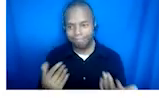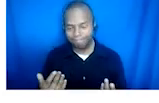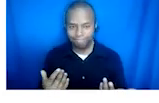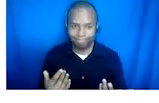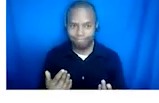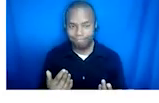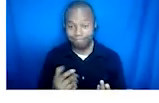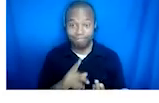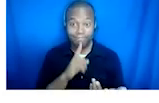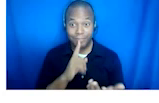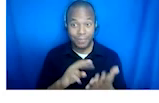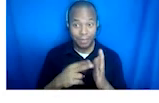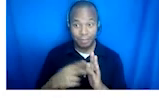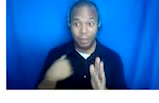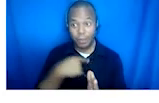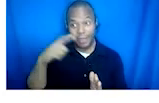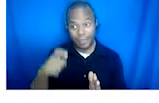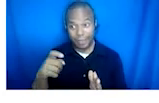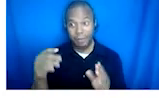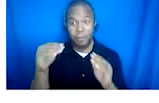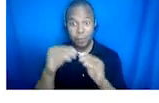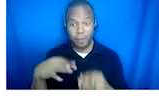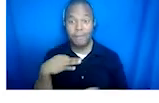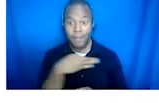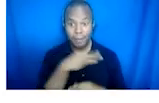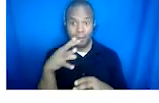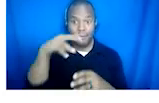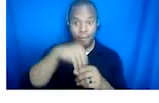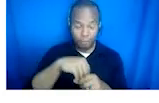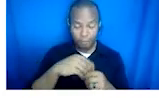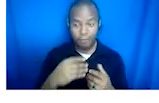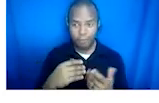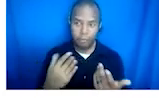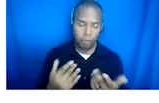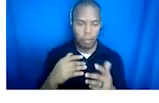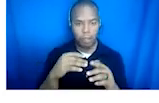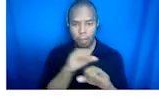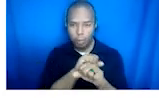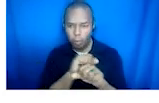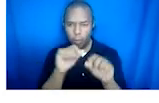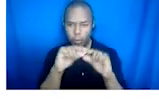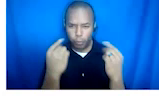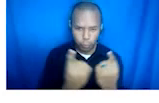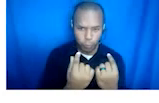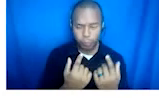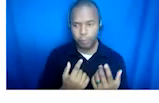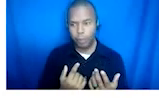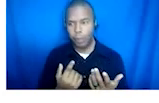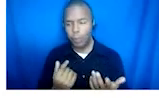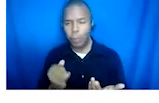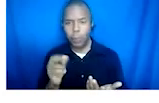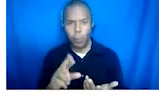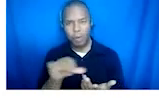we need faculty involvement. We need some sort of work group or some sort